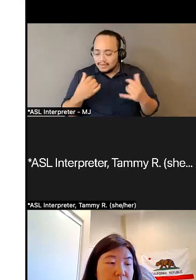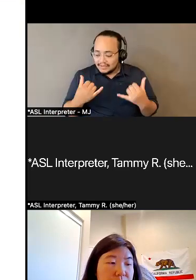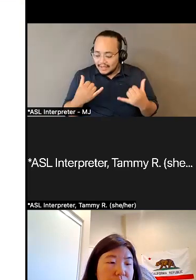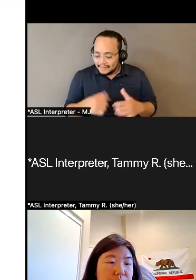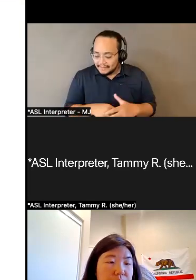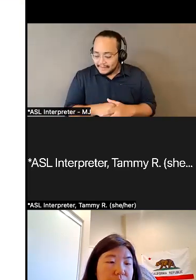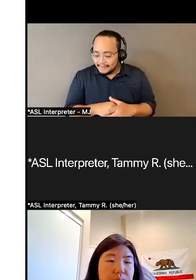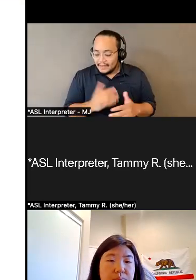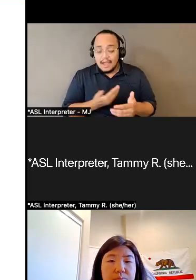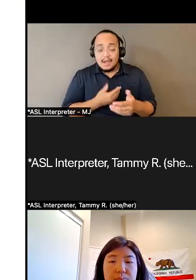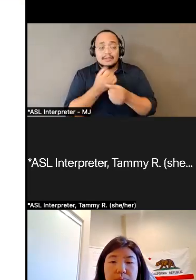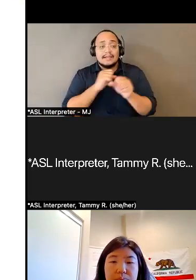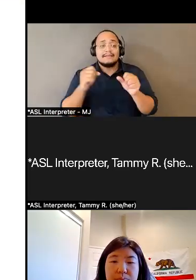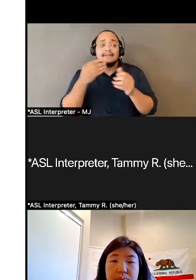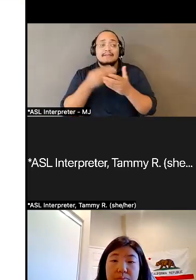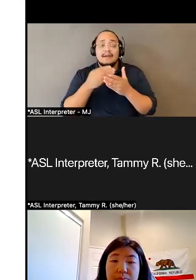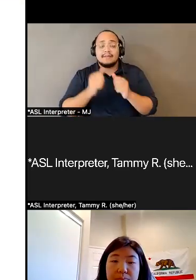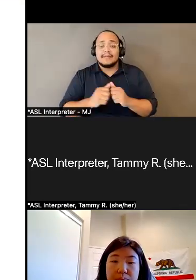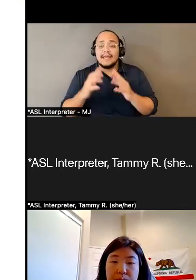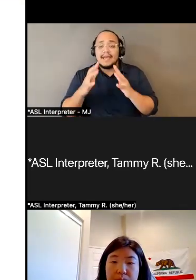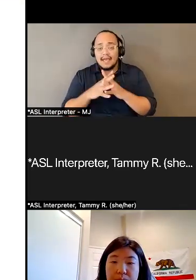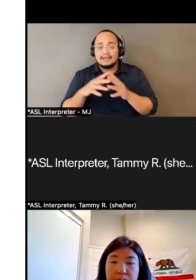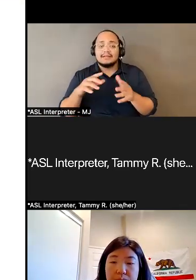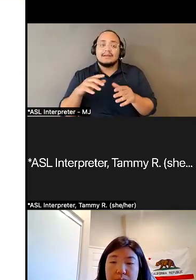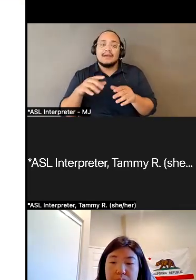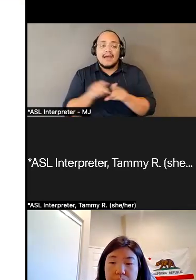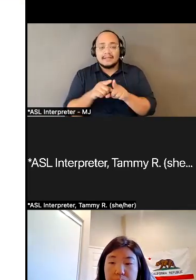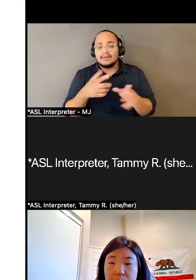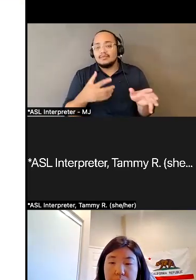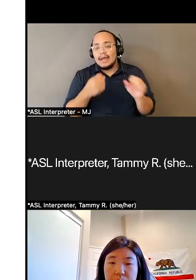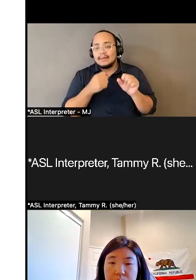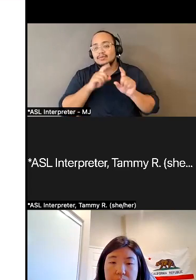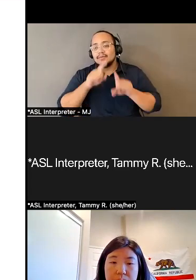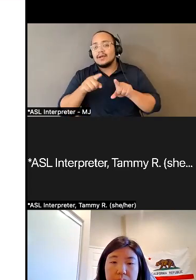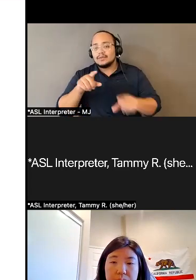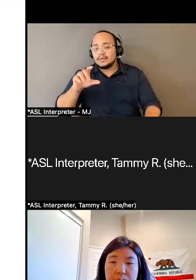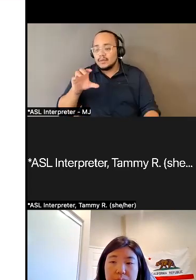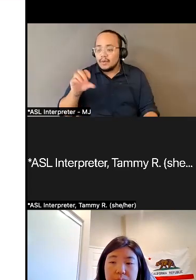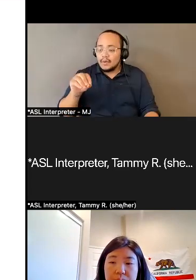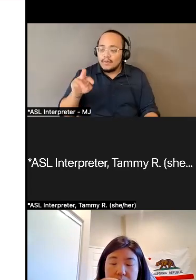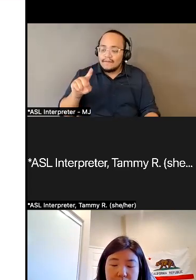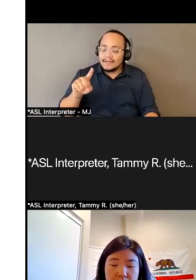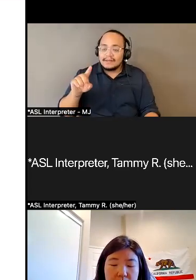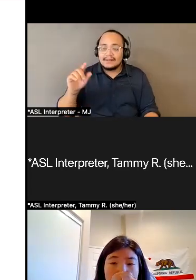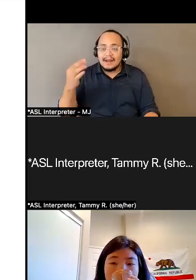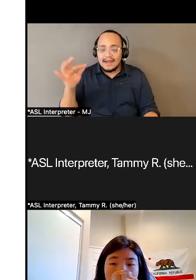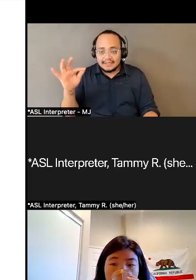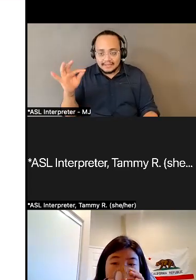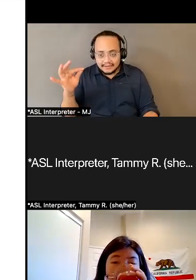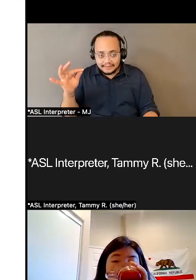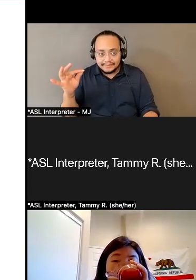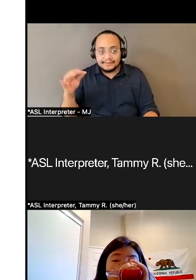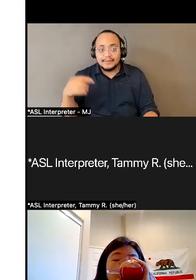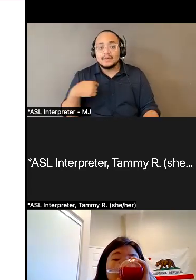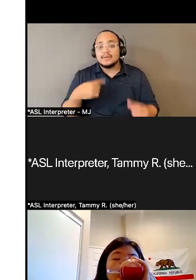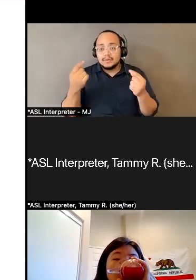our Safety Fund began as a rapid response to COVID-19. And what it is we